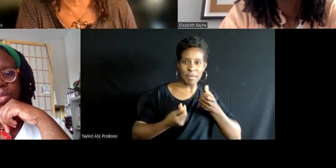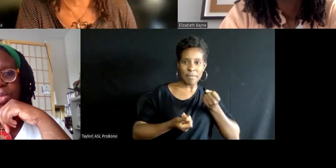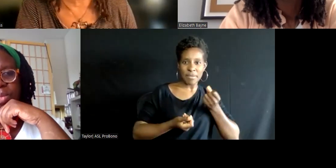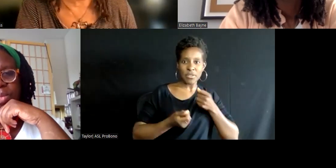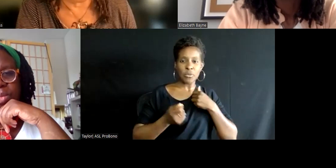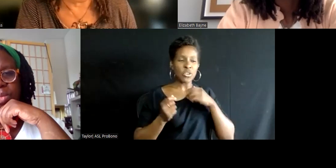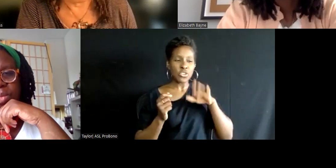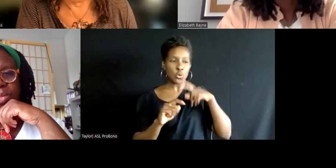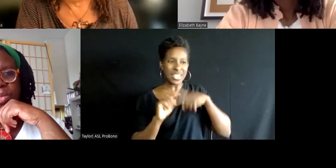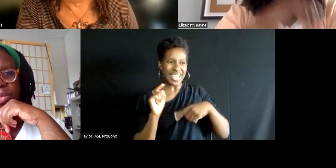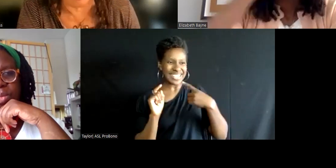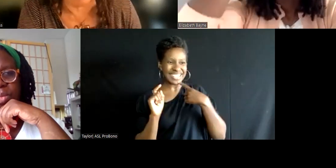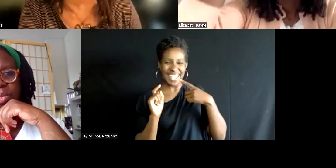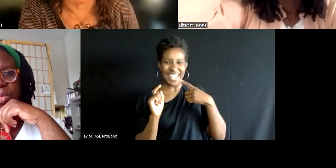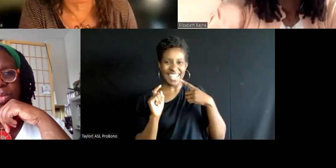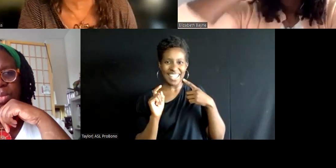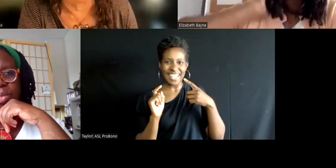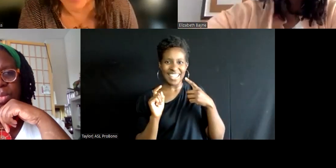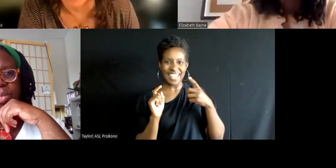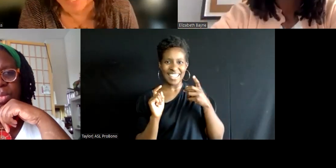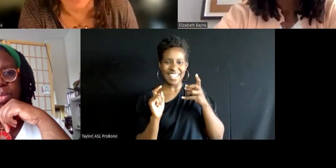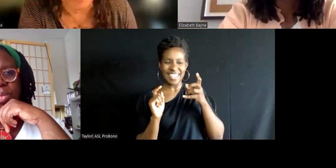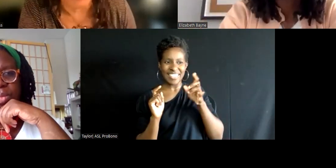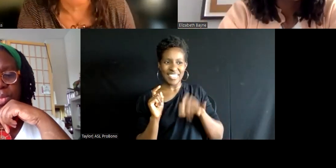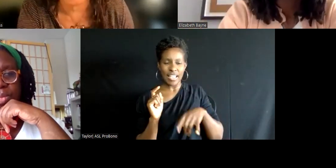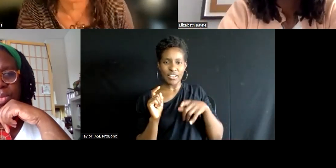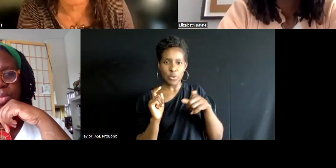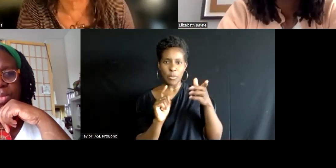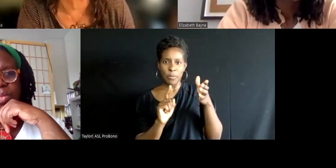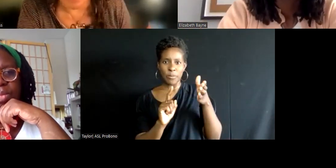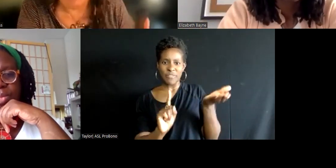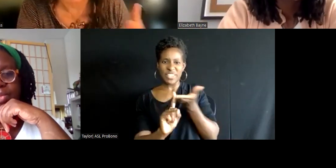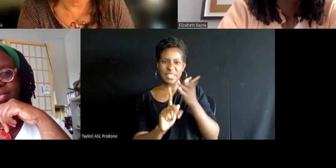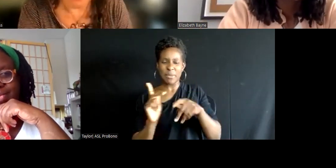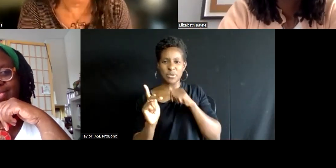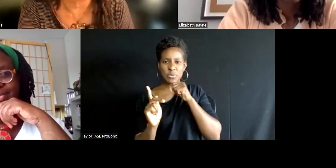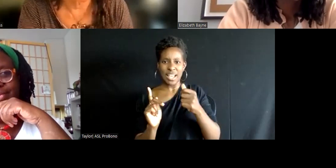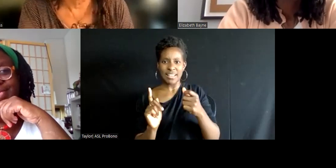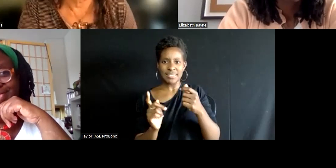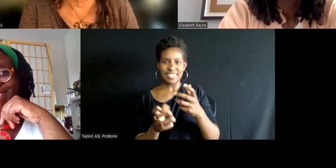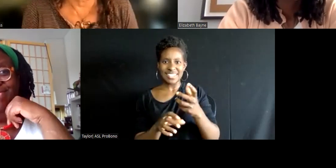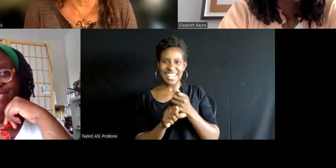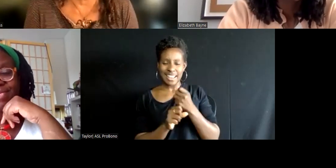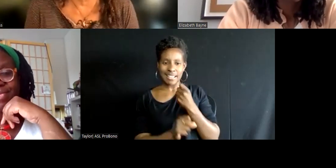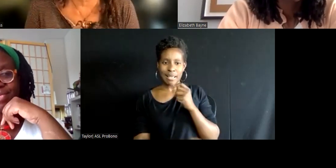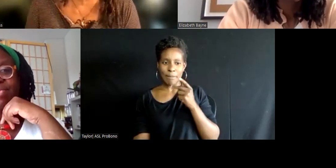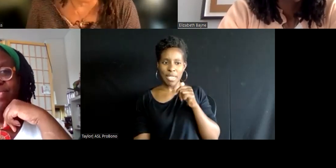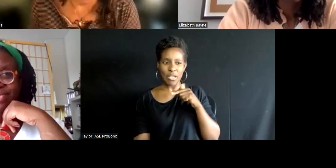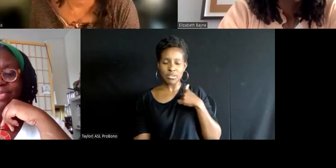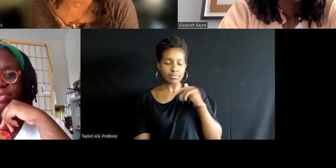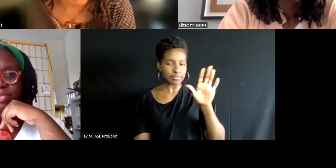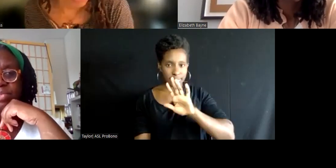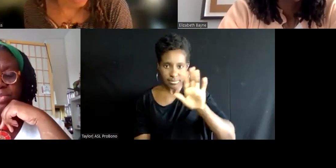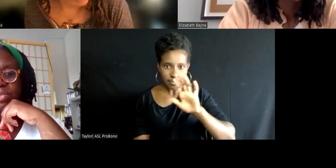And I'm like, no, I'm making the point that the industry is not responsive to the needs of women,